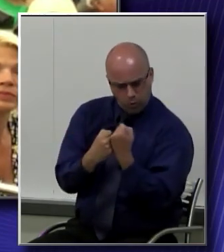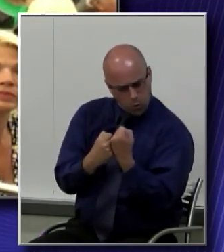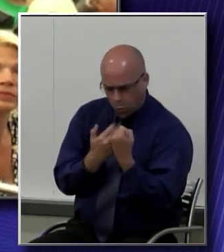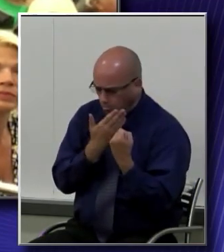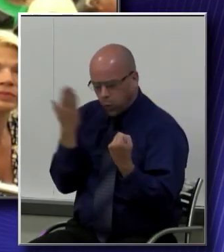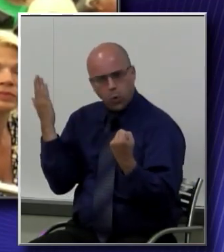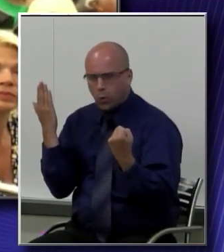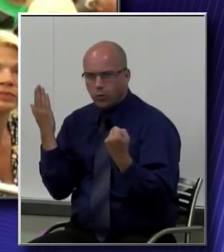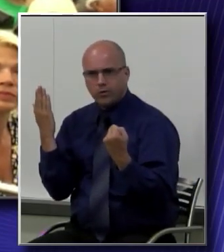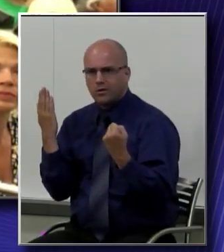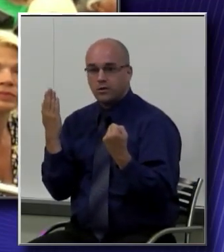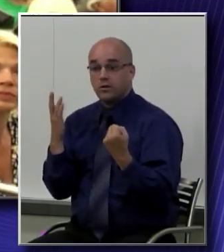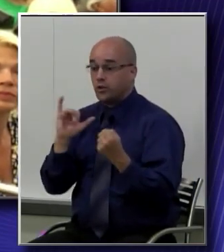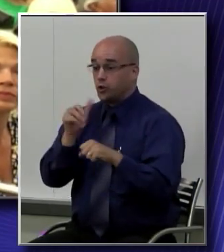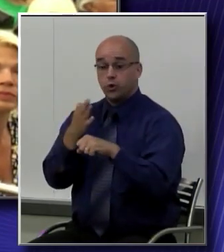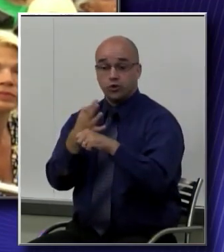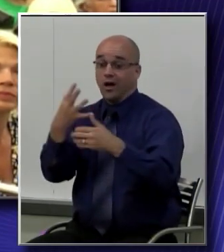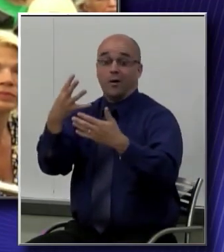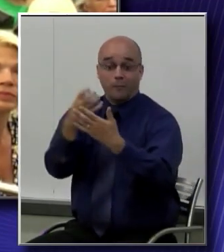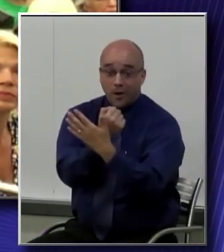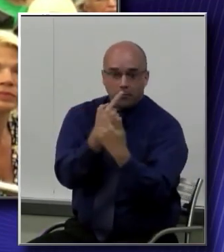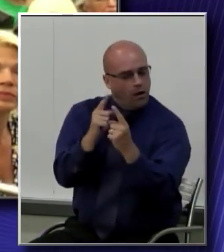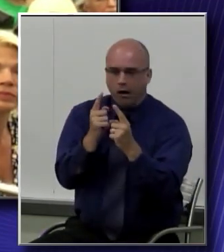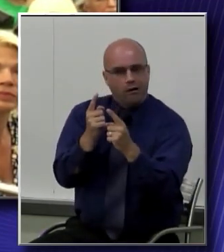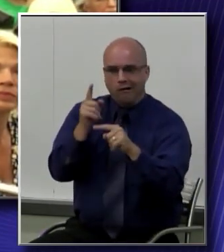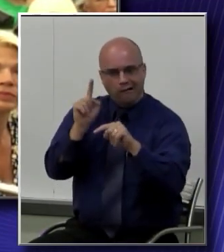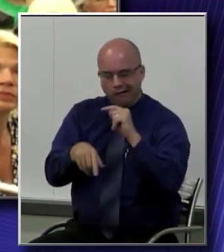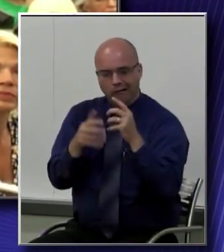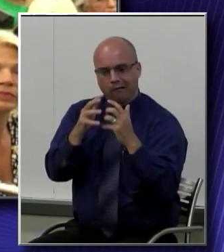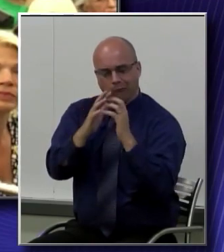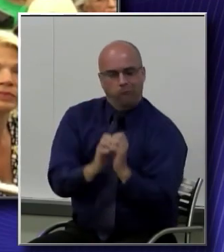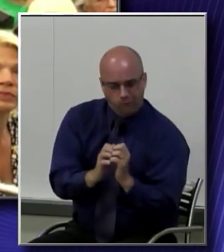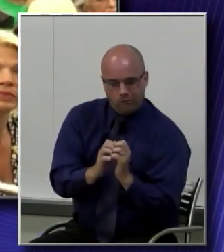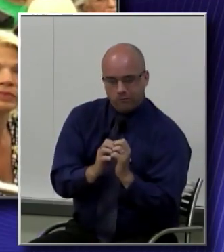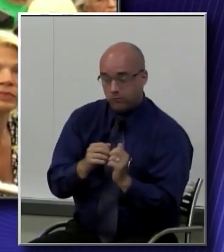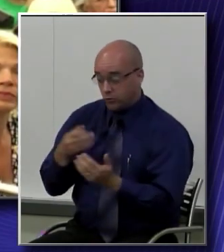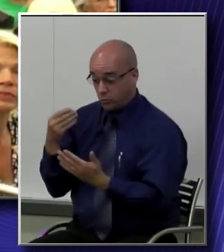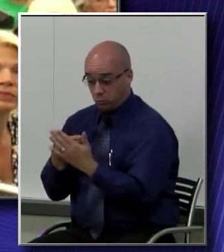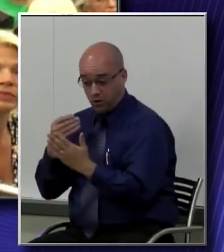the job security, or the funding that's